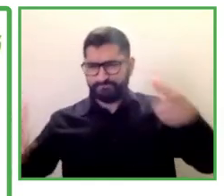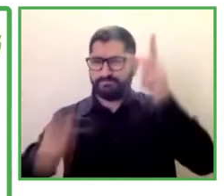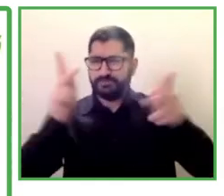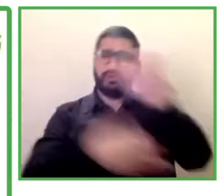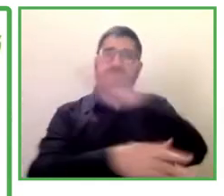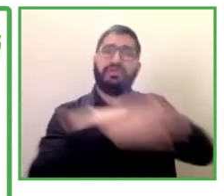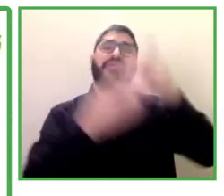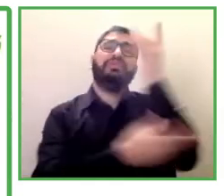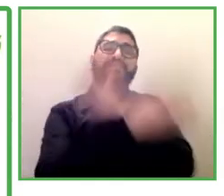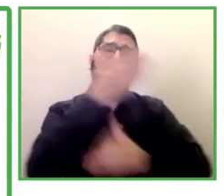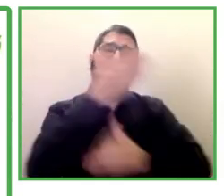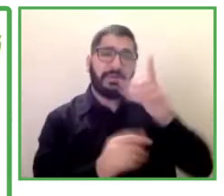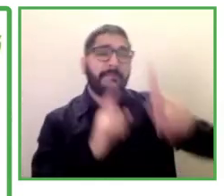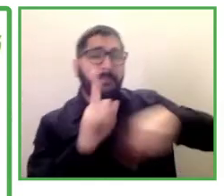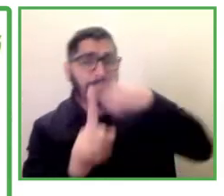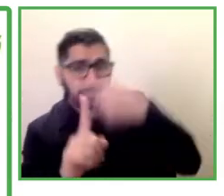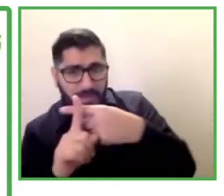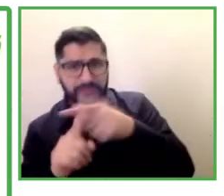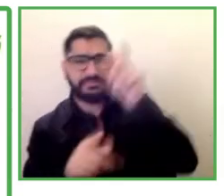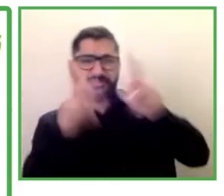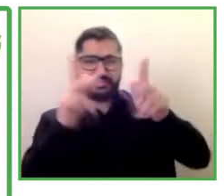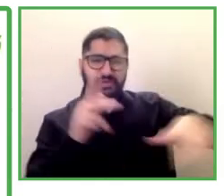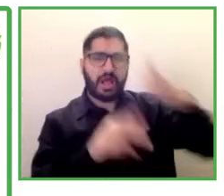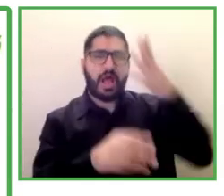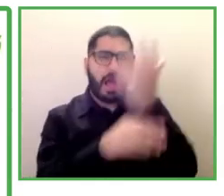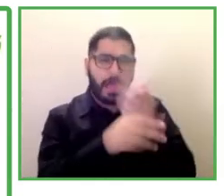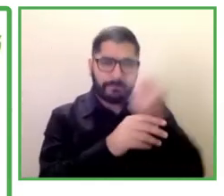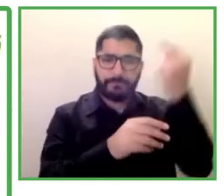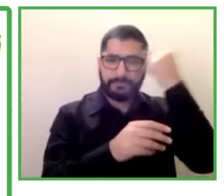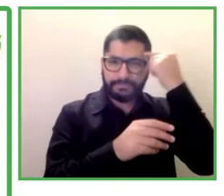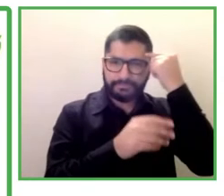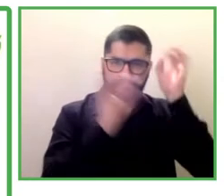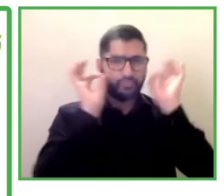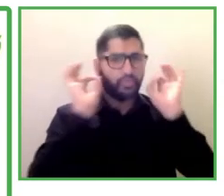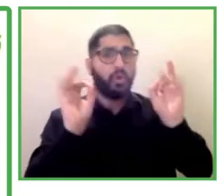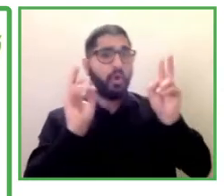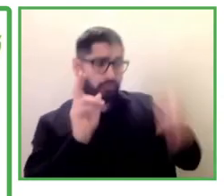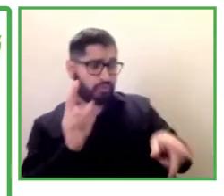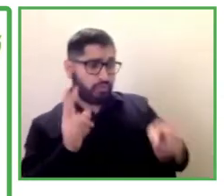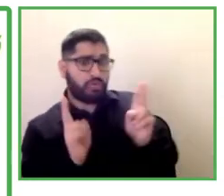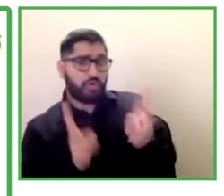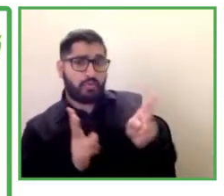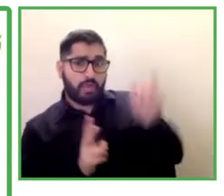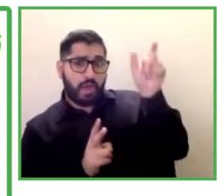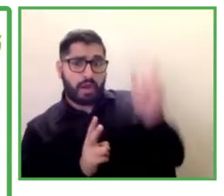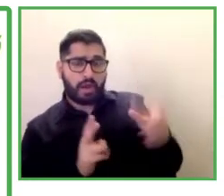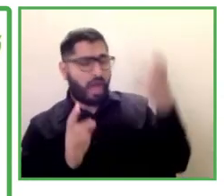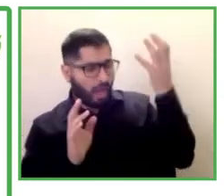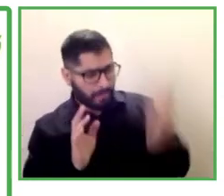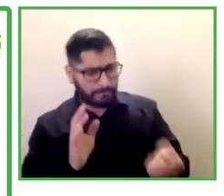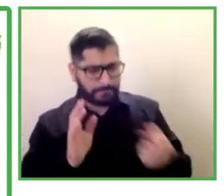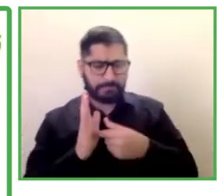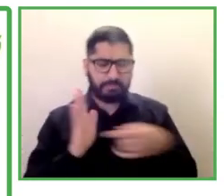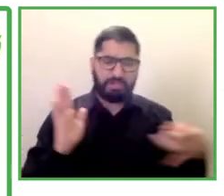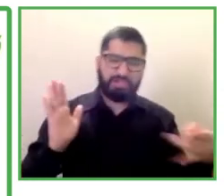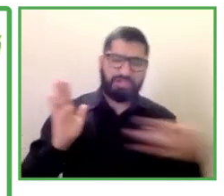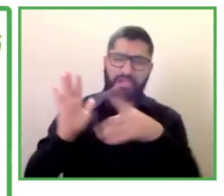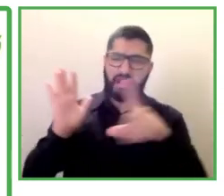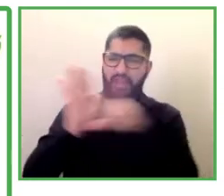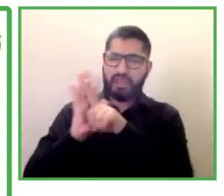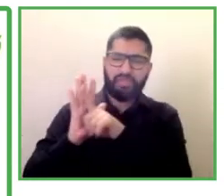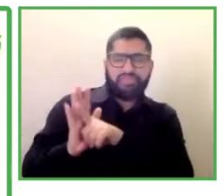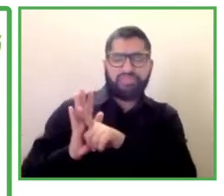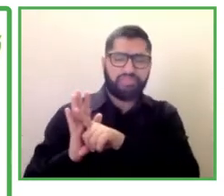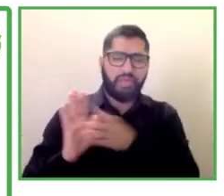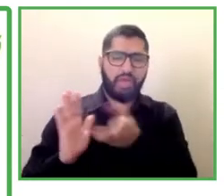but also with people that generally have committed crime, and many times they